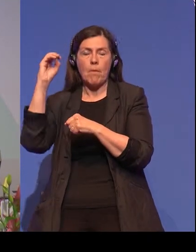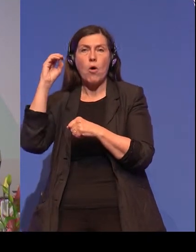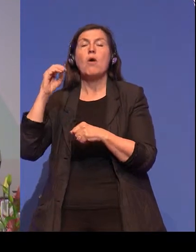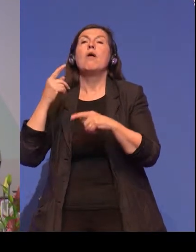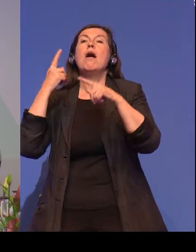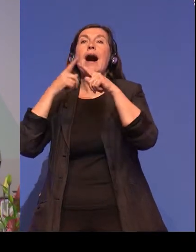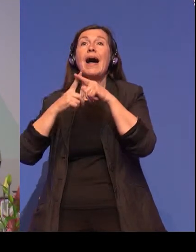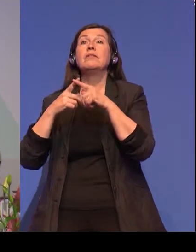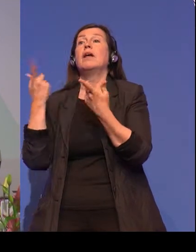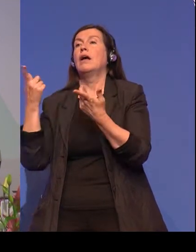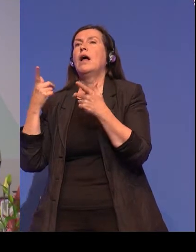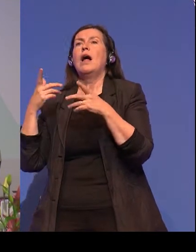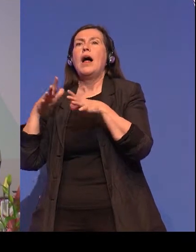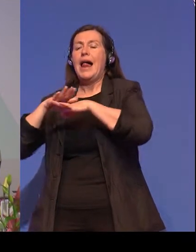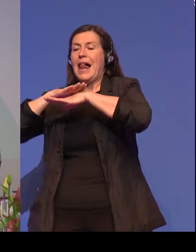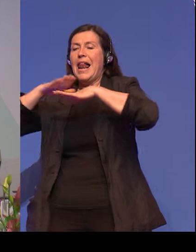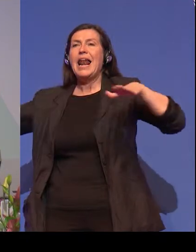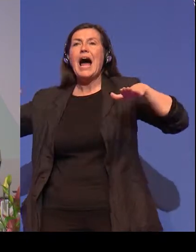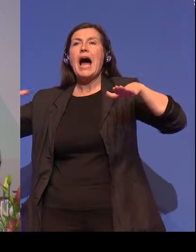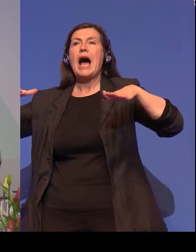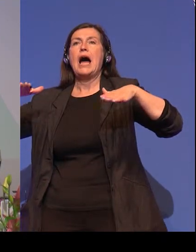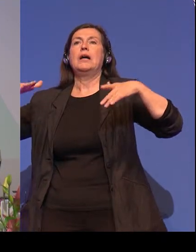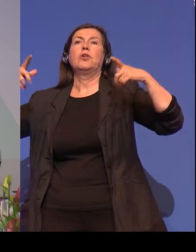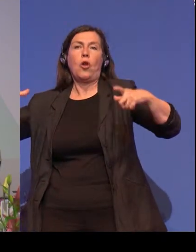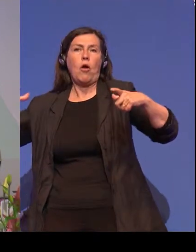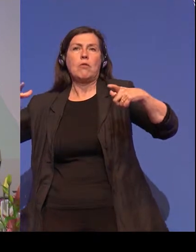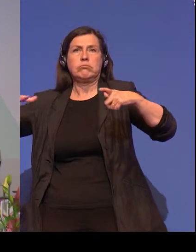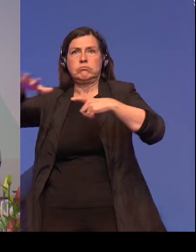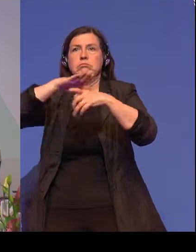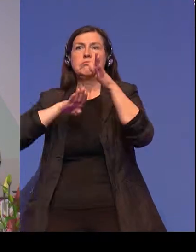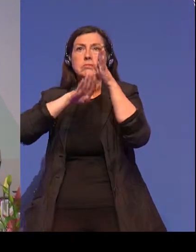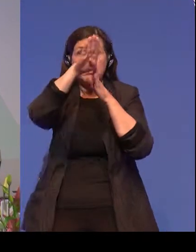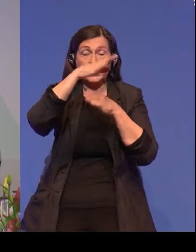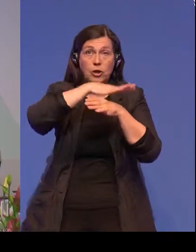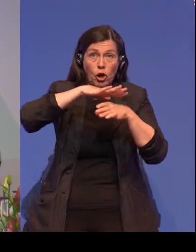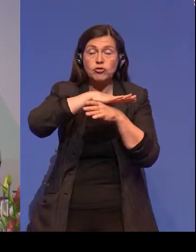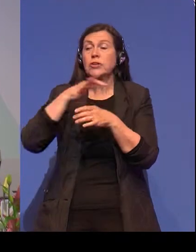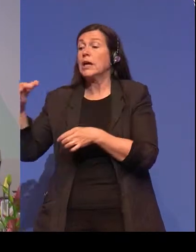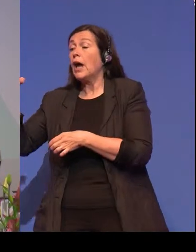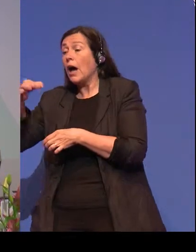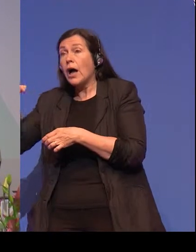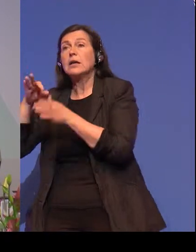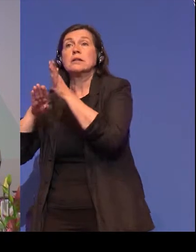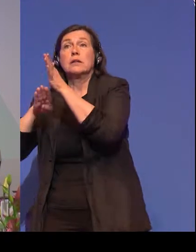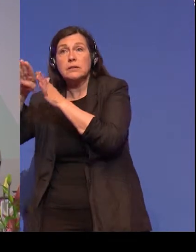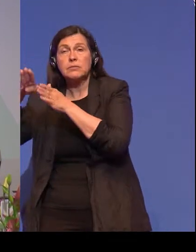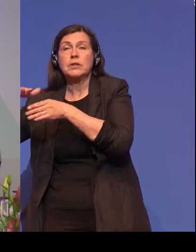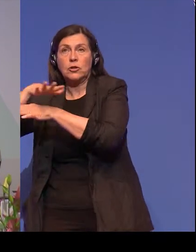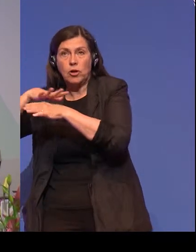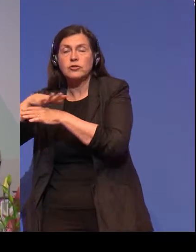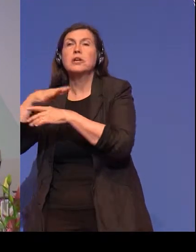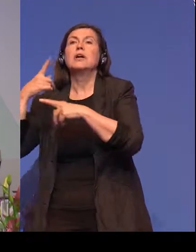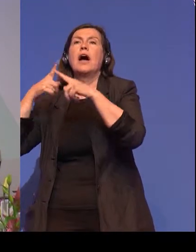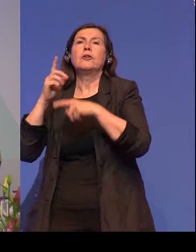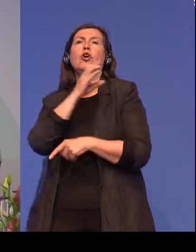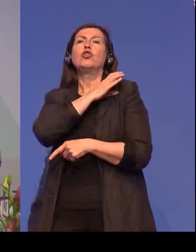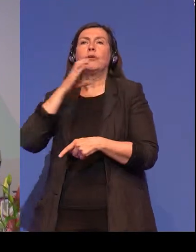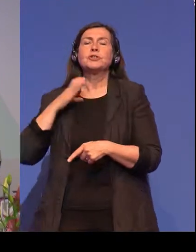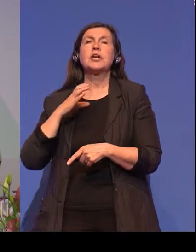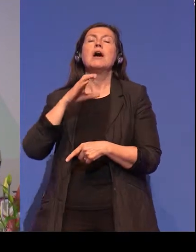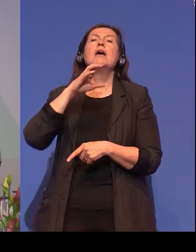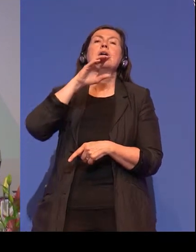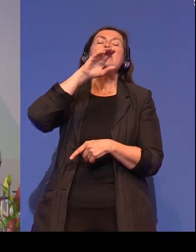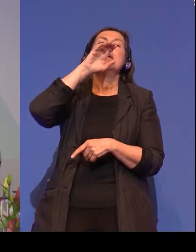Landlocked Developing Countries, and Small Island Developing States, and funded by the European Commission through the ACP-EU